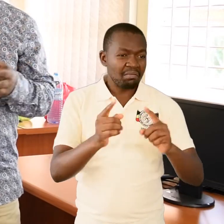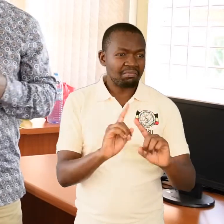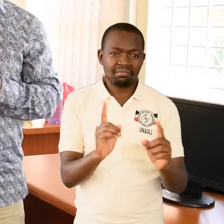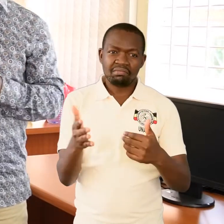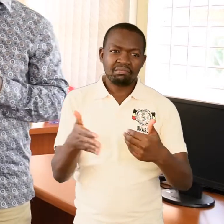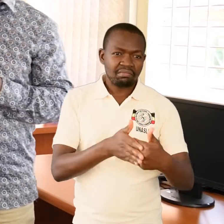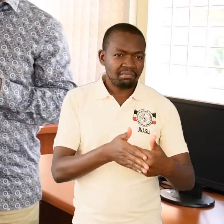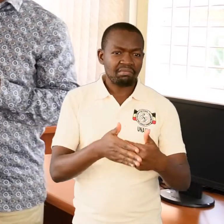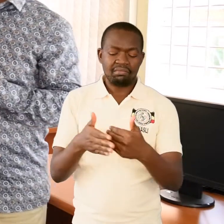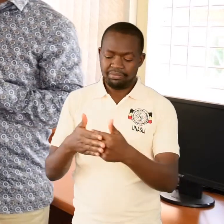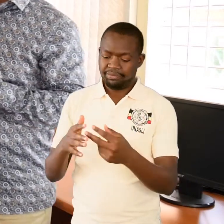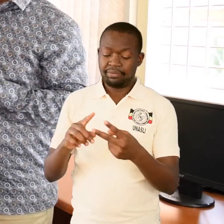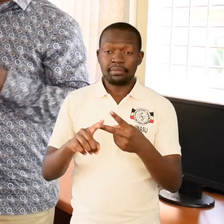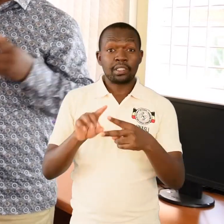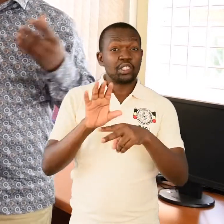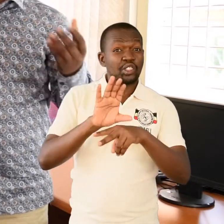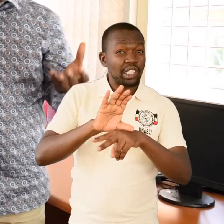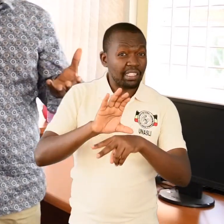churches,